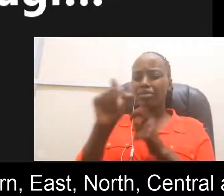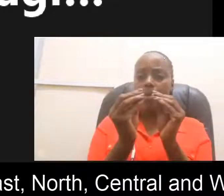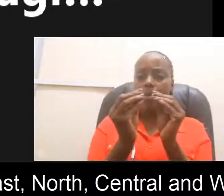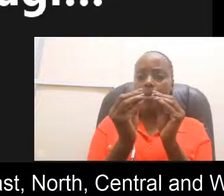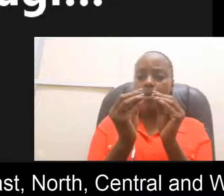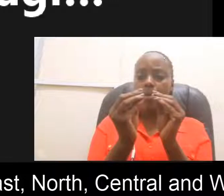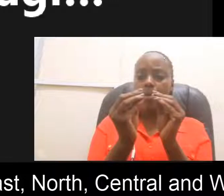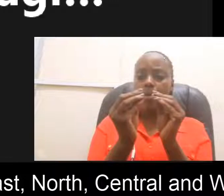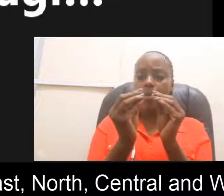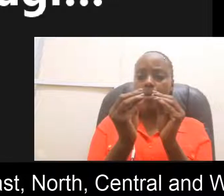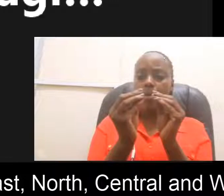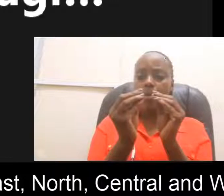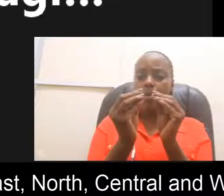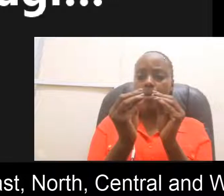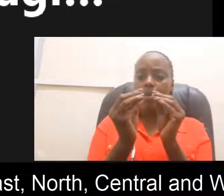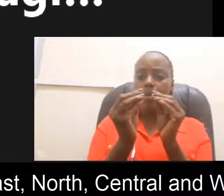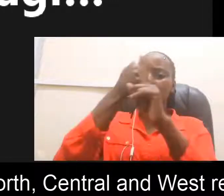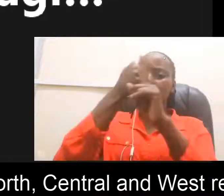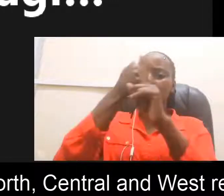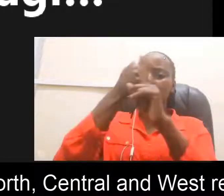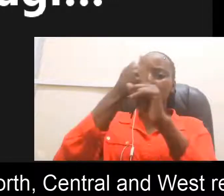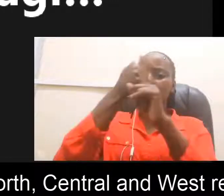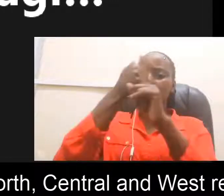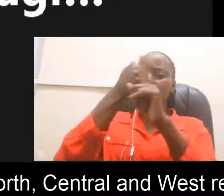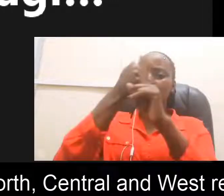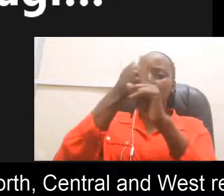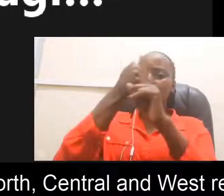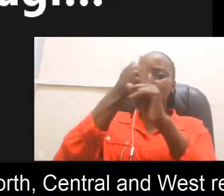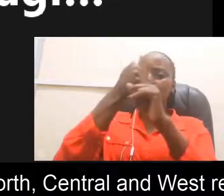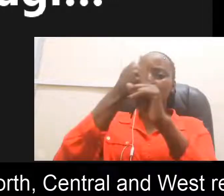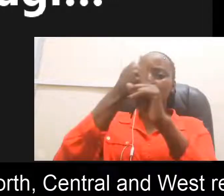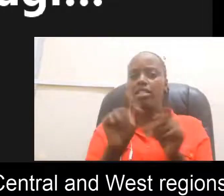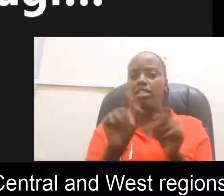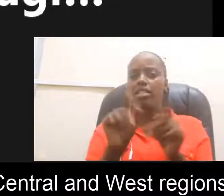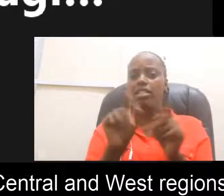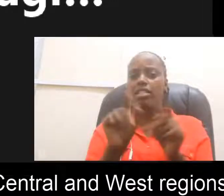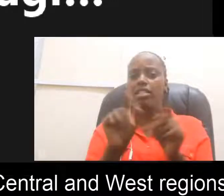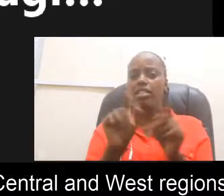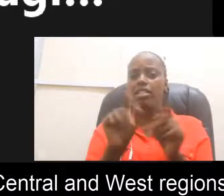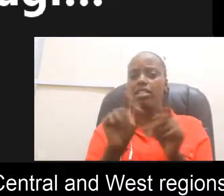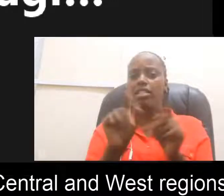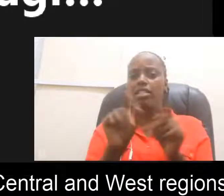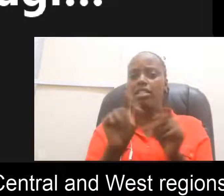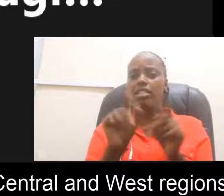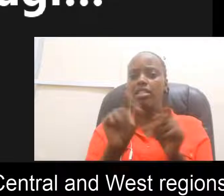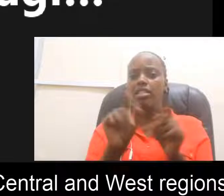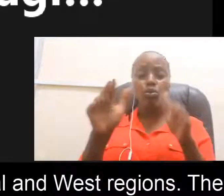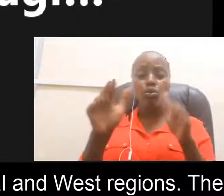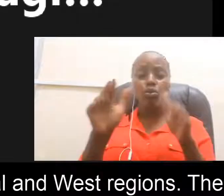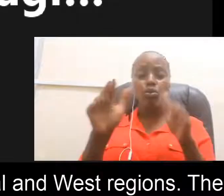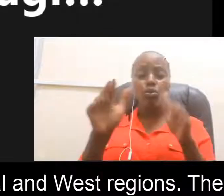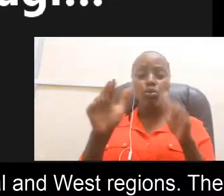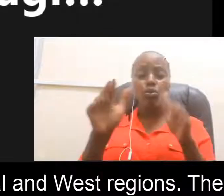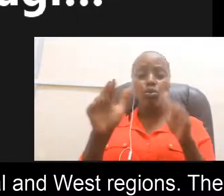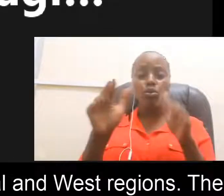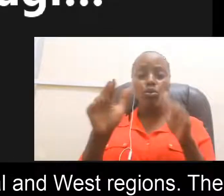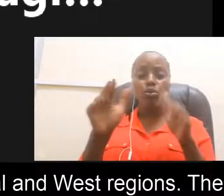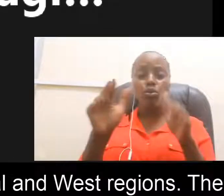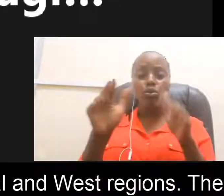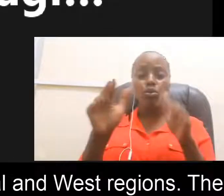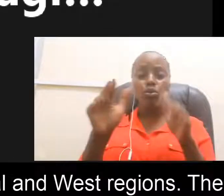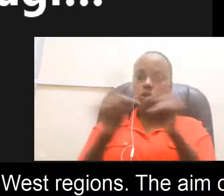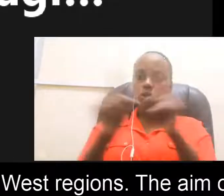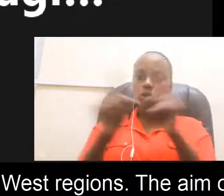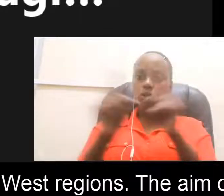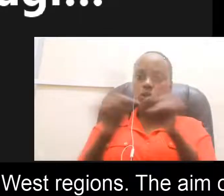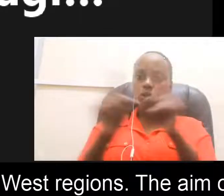presence advocacy. And I think the pandemic has been an opportunity for us to re-examine how we function